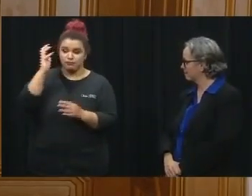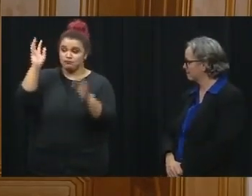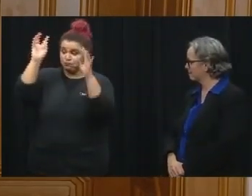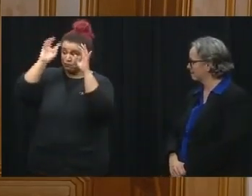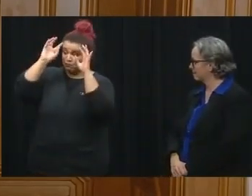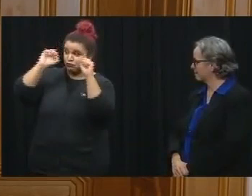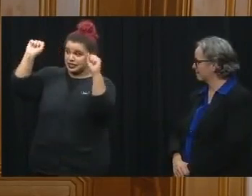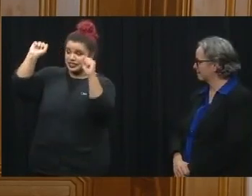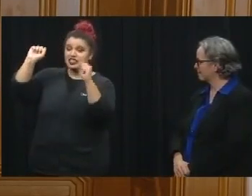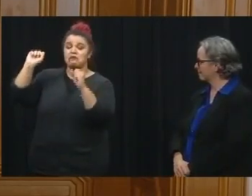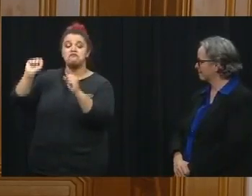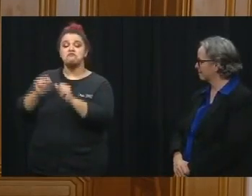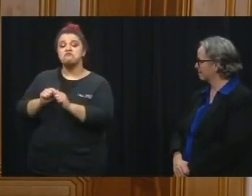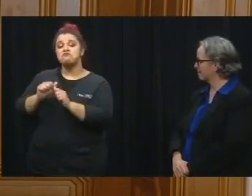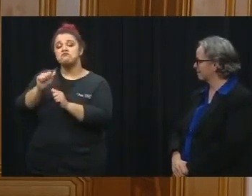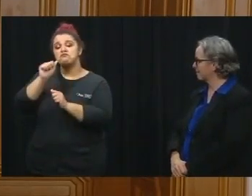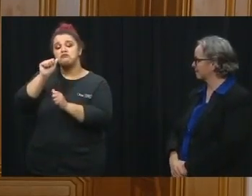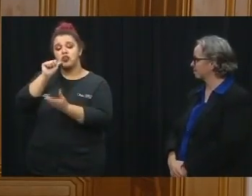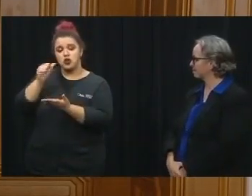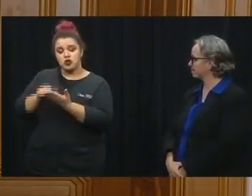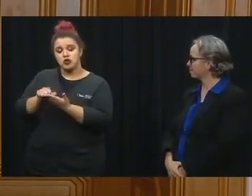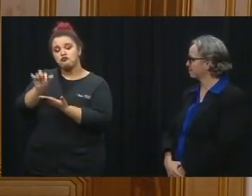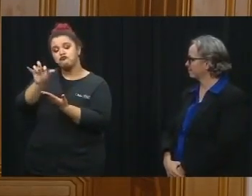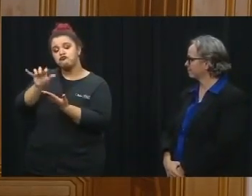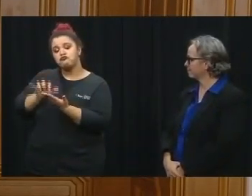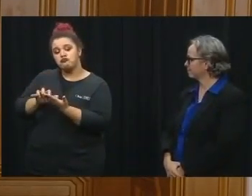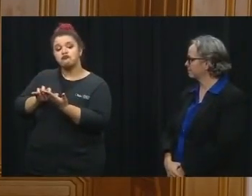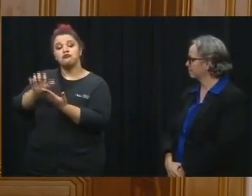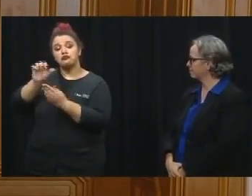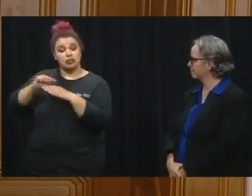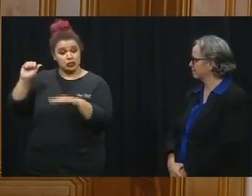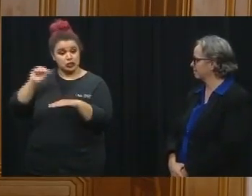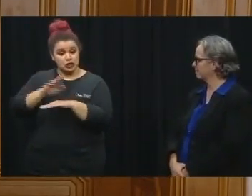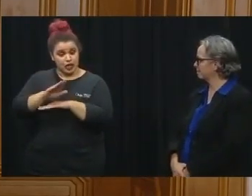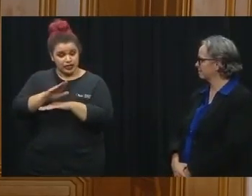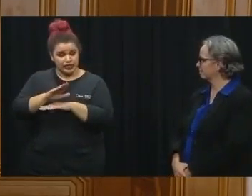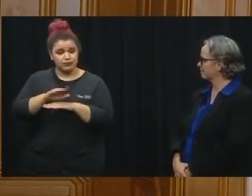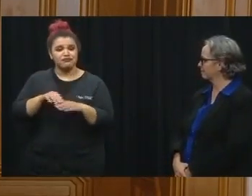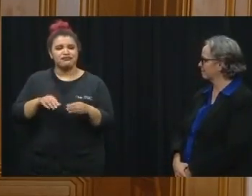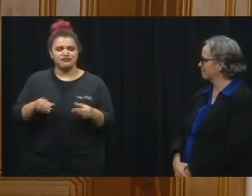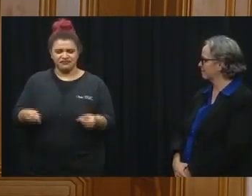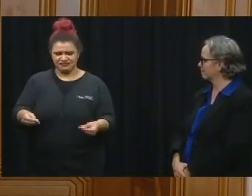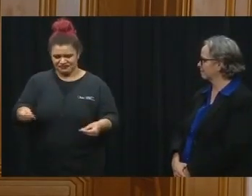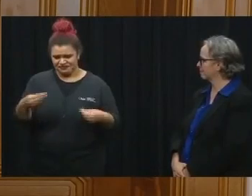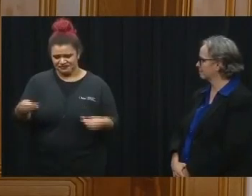letter today saying that